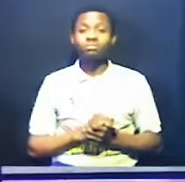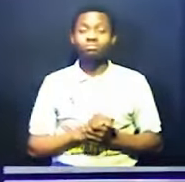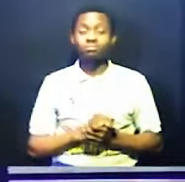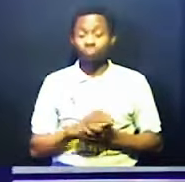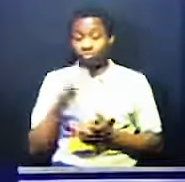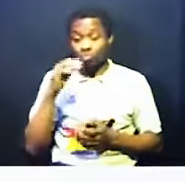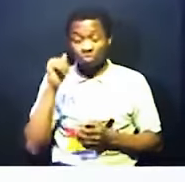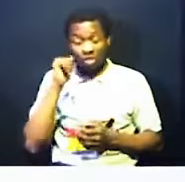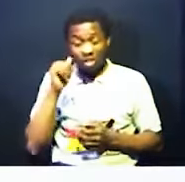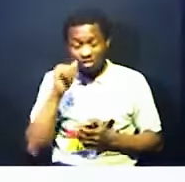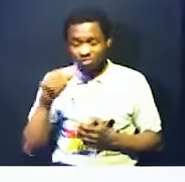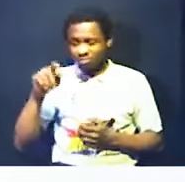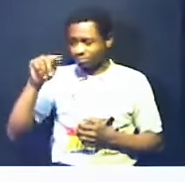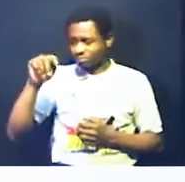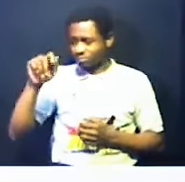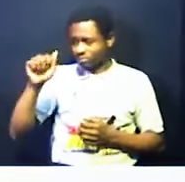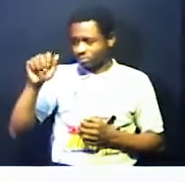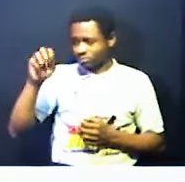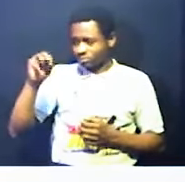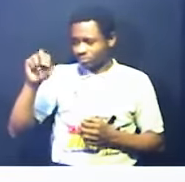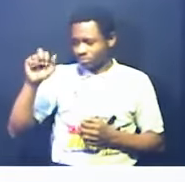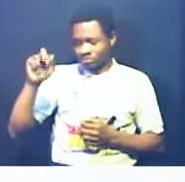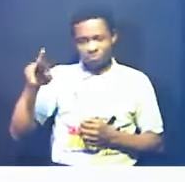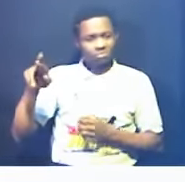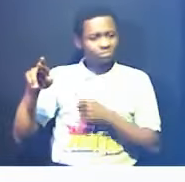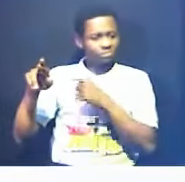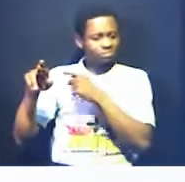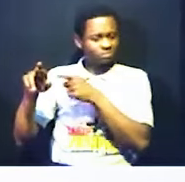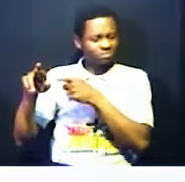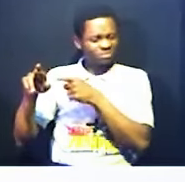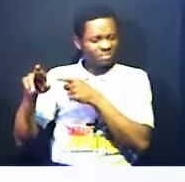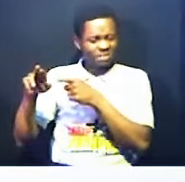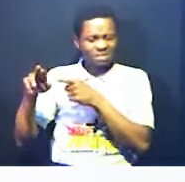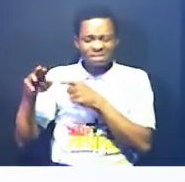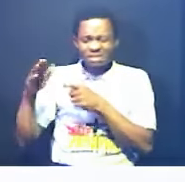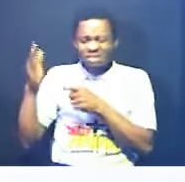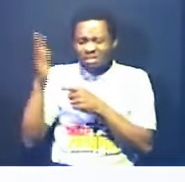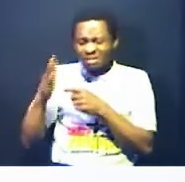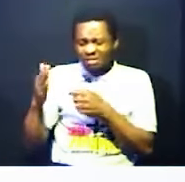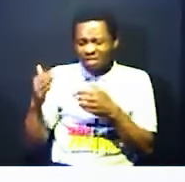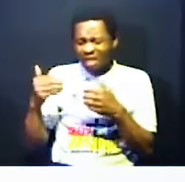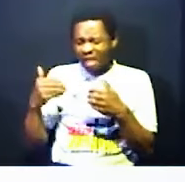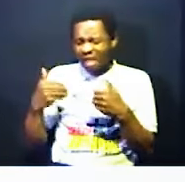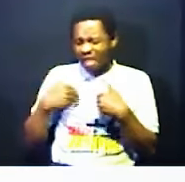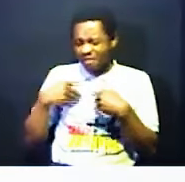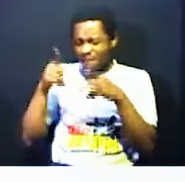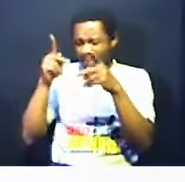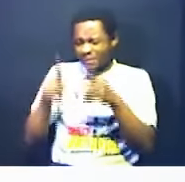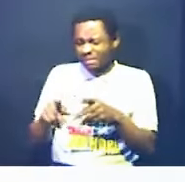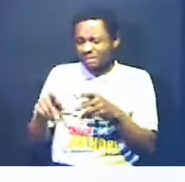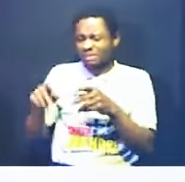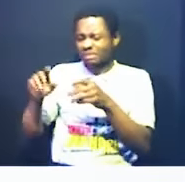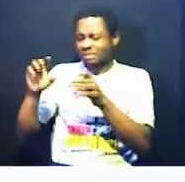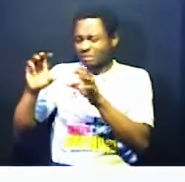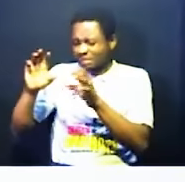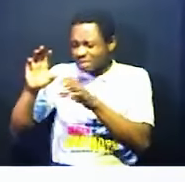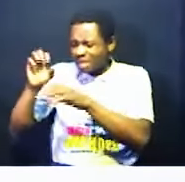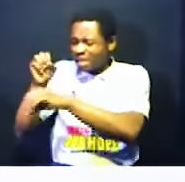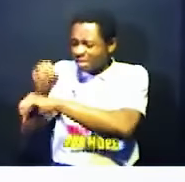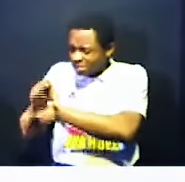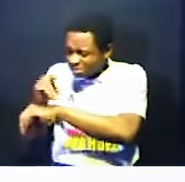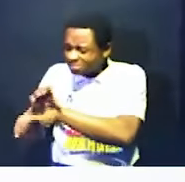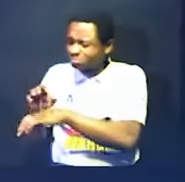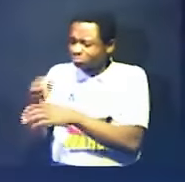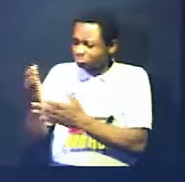Tamar never had any counseling to restore her dignity, and she lived in the brother's